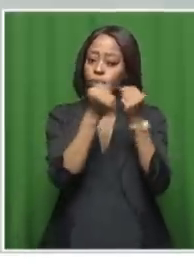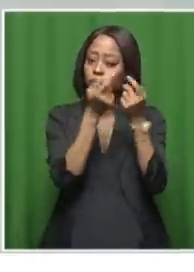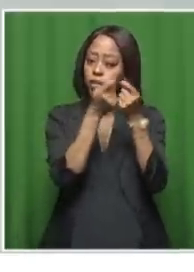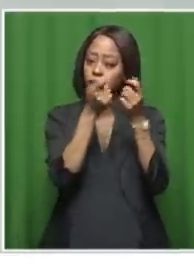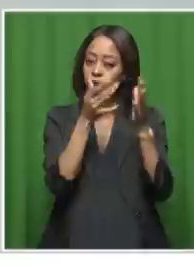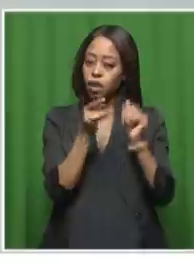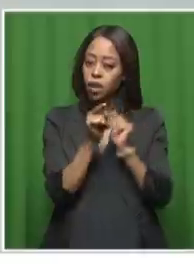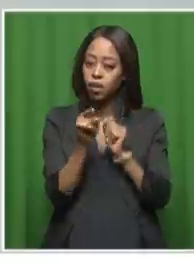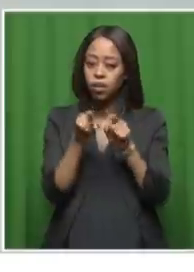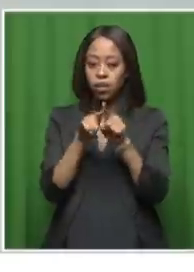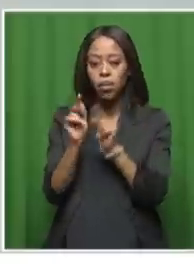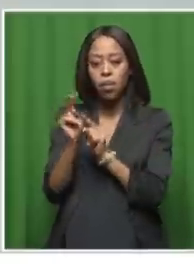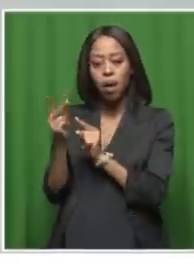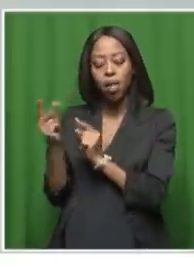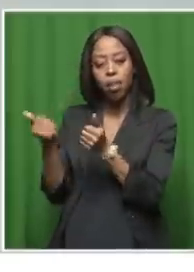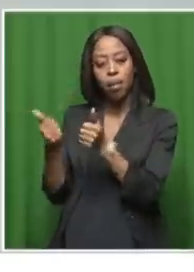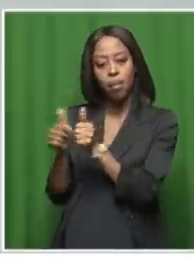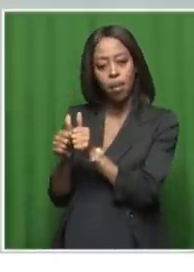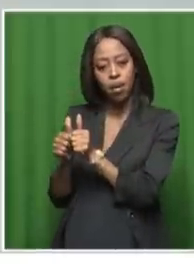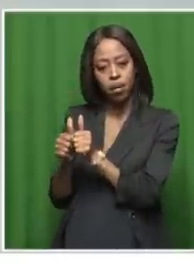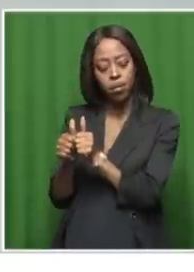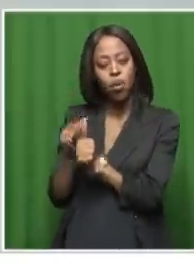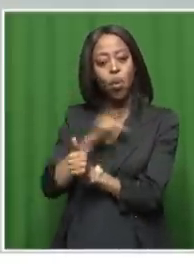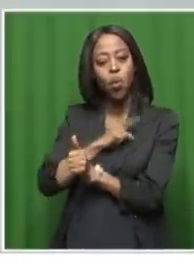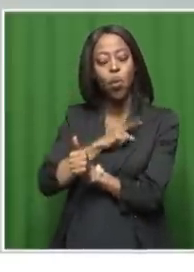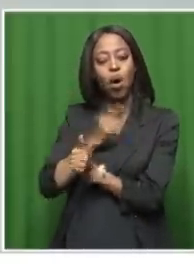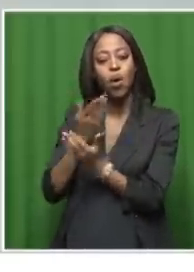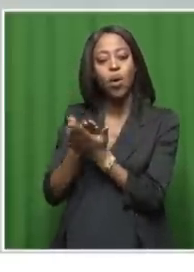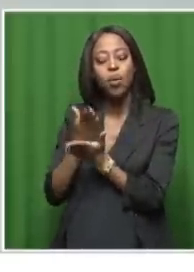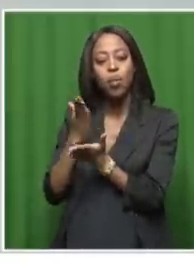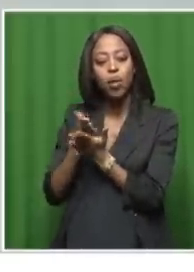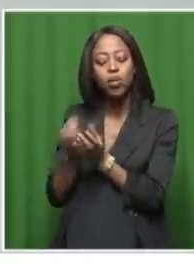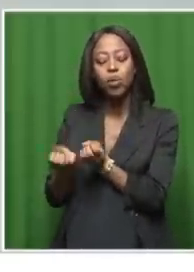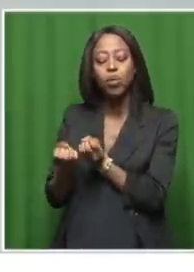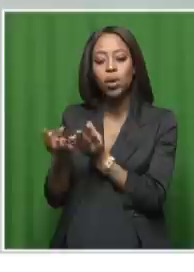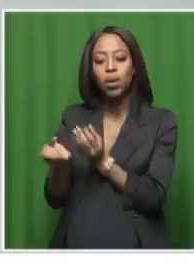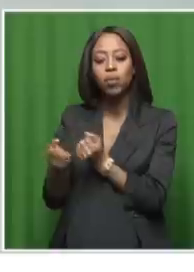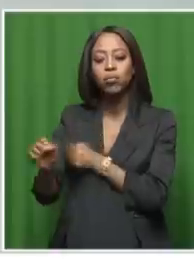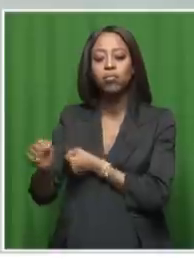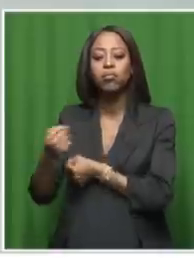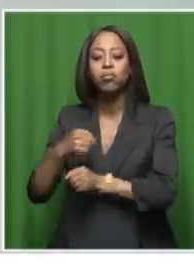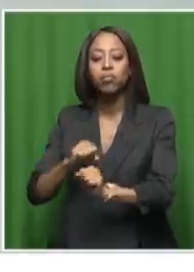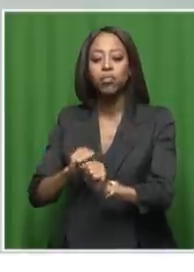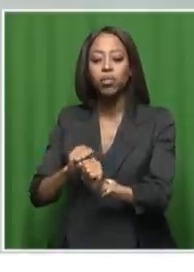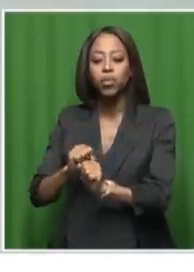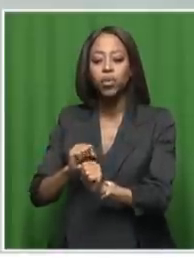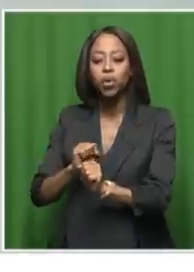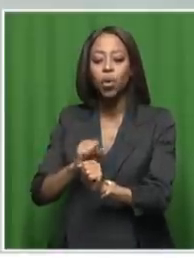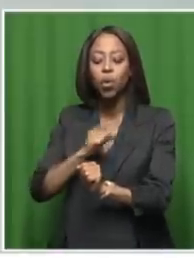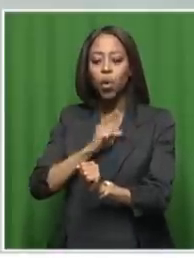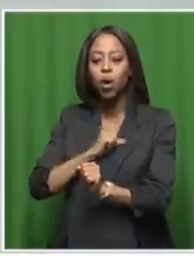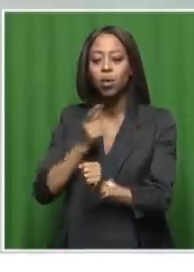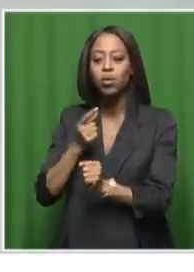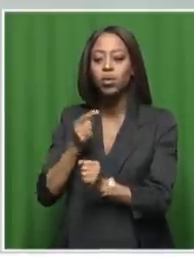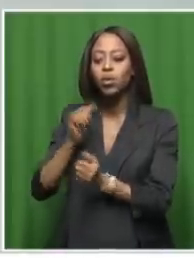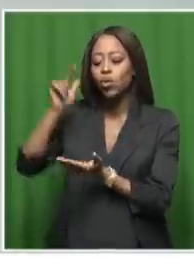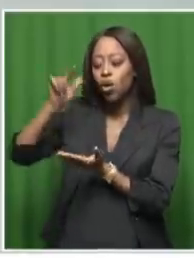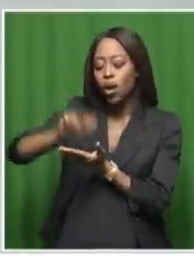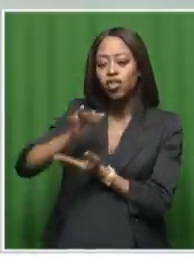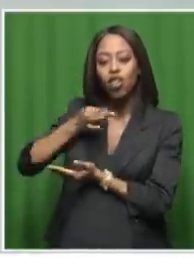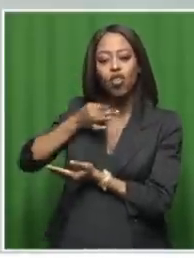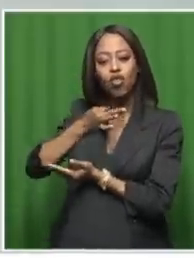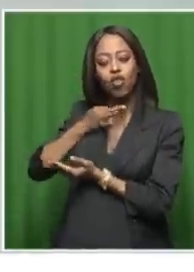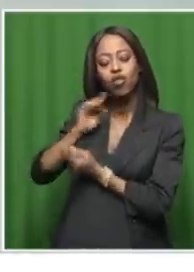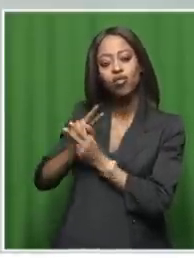Treasury and other partners in order to make sure that we provide strategies to de-risk lending to SMMEs, including